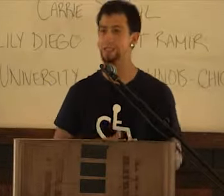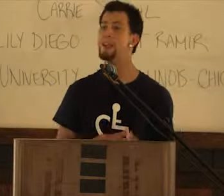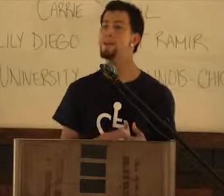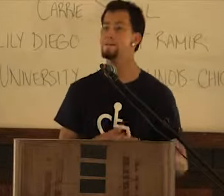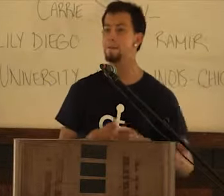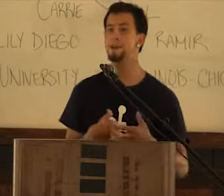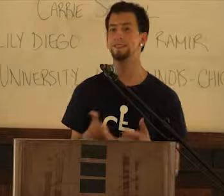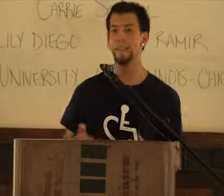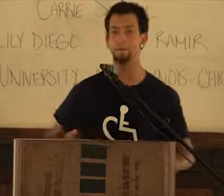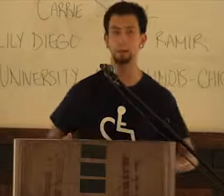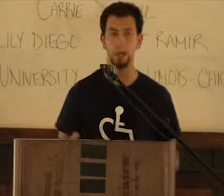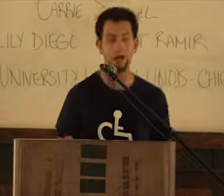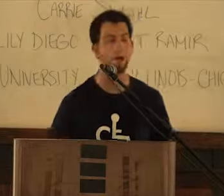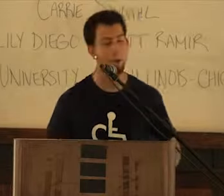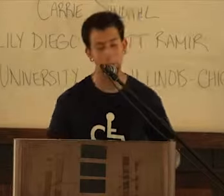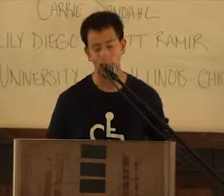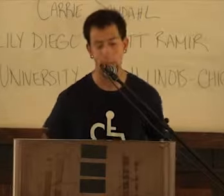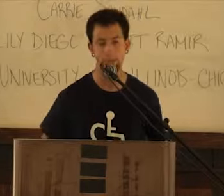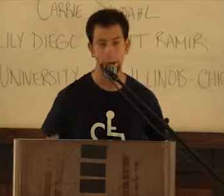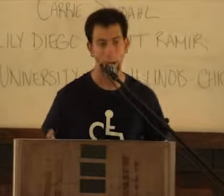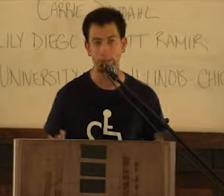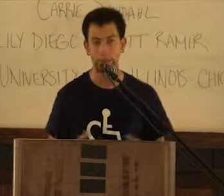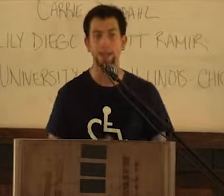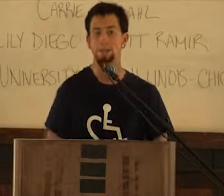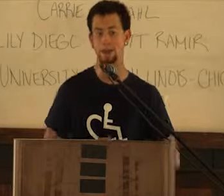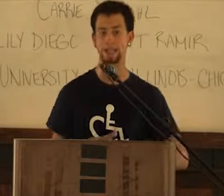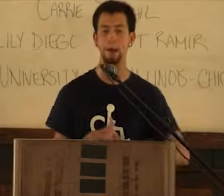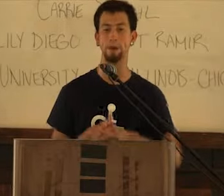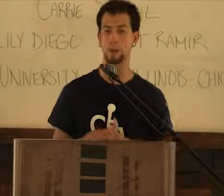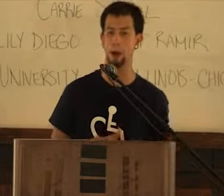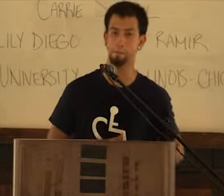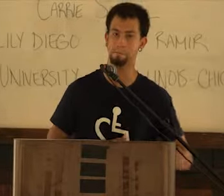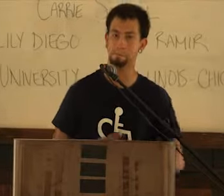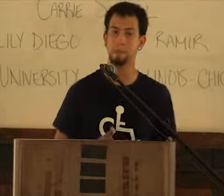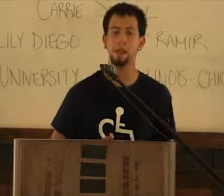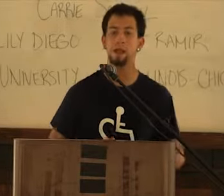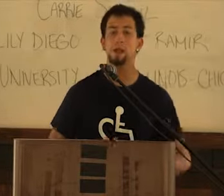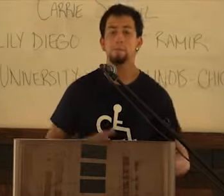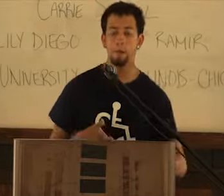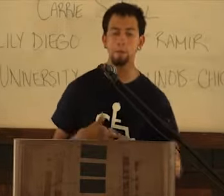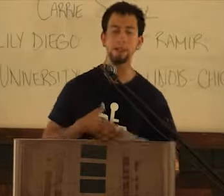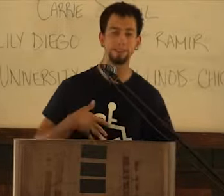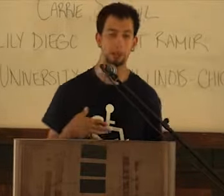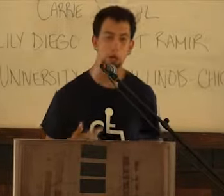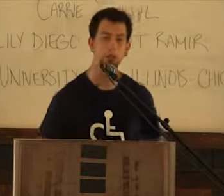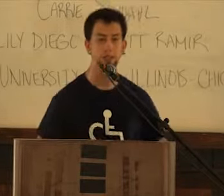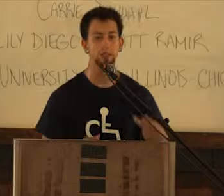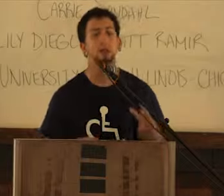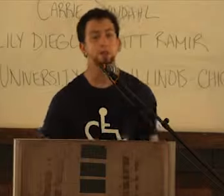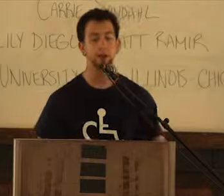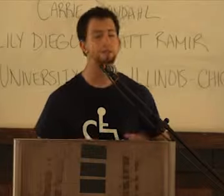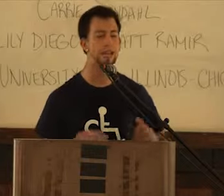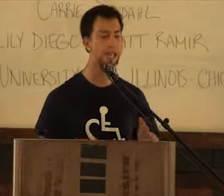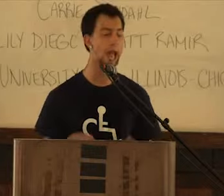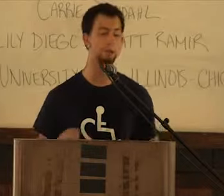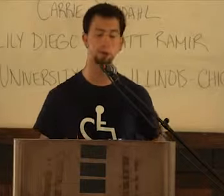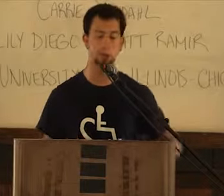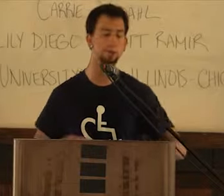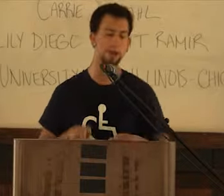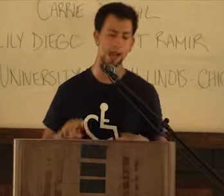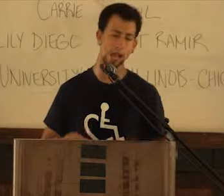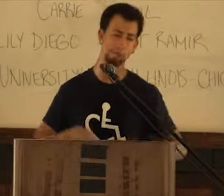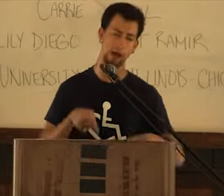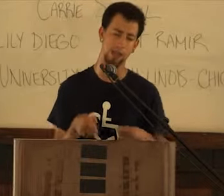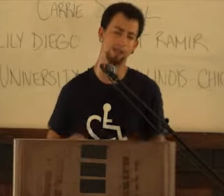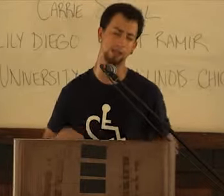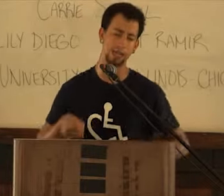memories. Memories of not belonging while parents promised my time would come. Memories of coaches putting me in the game only